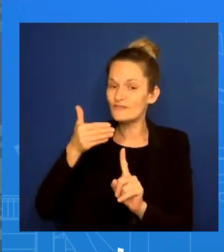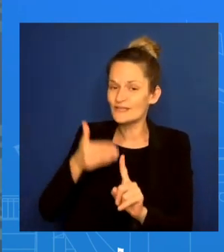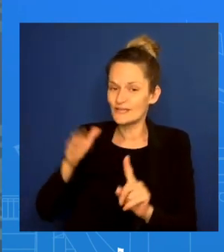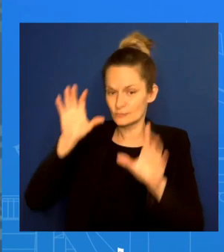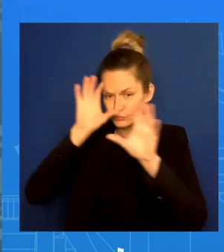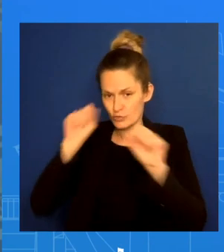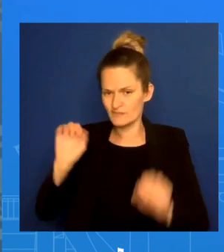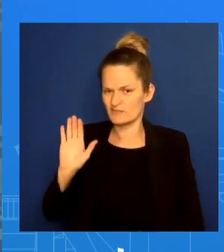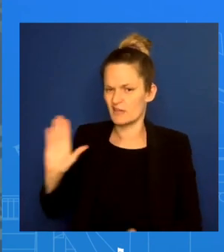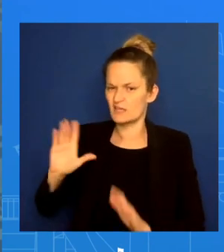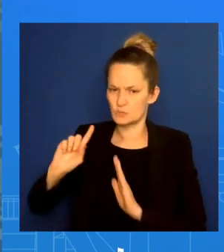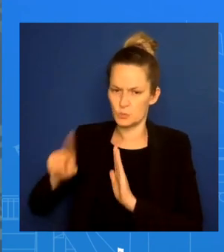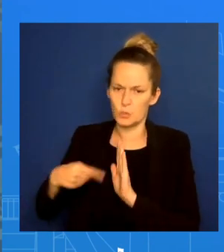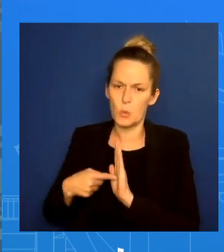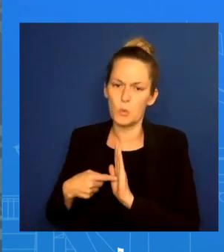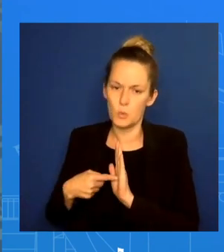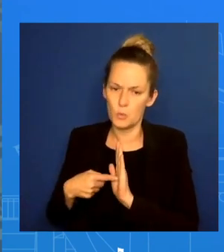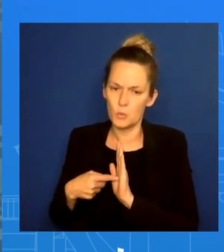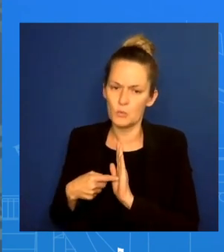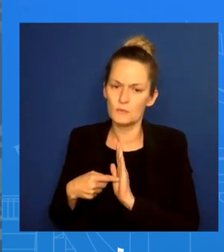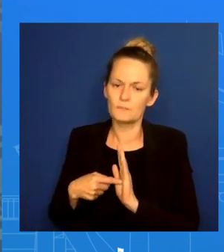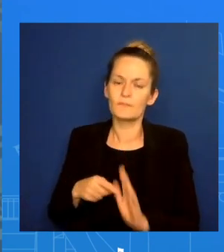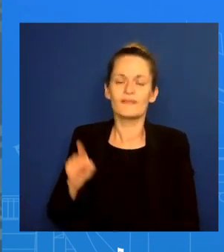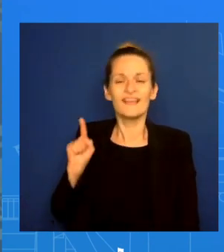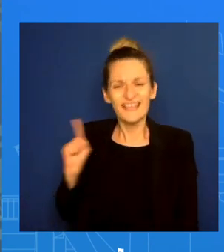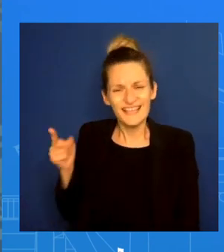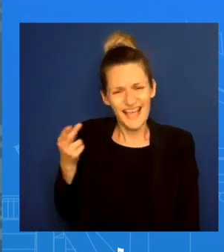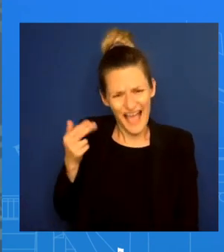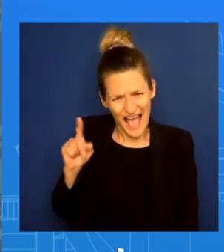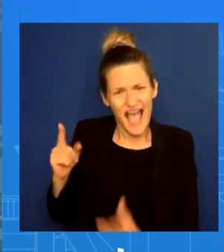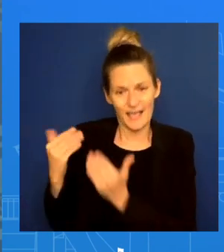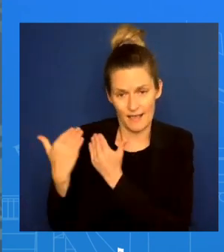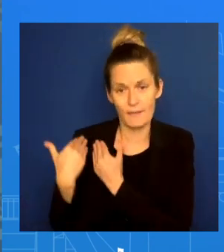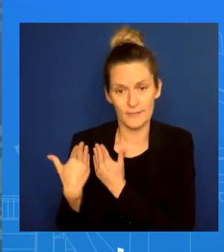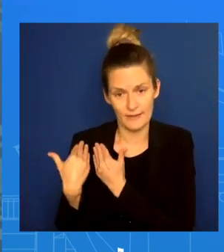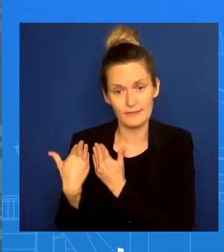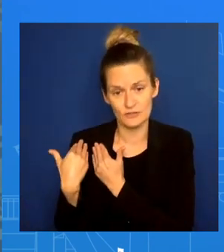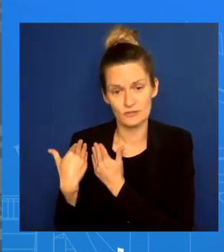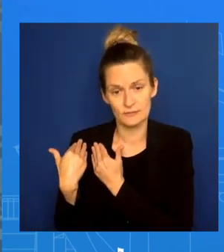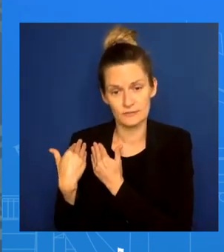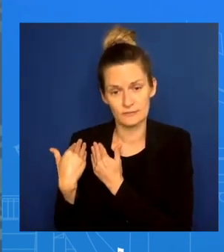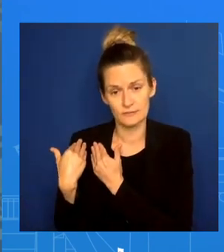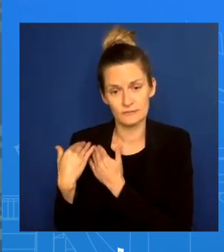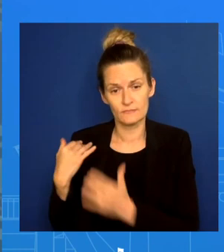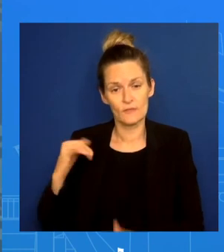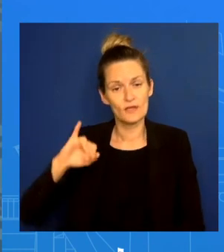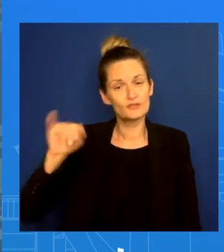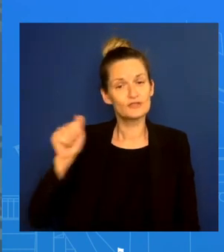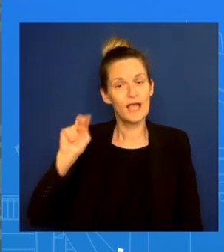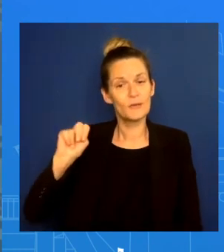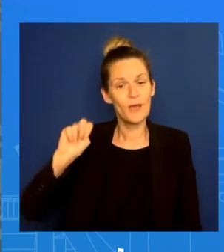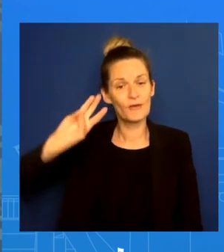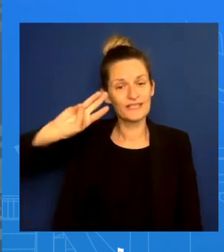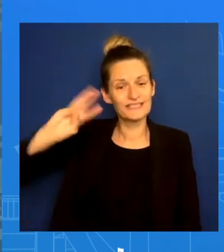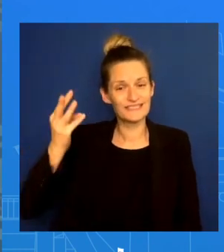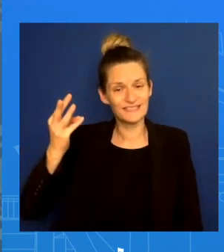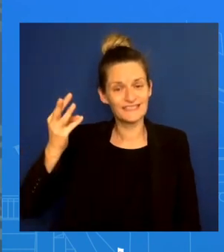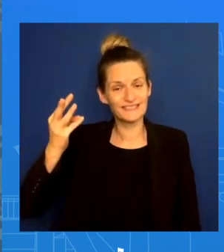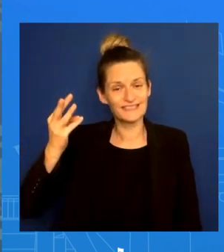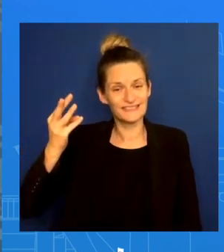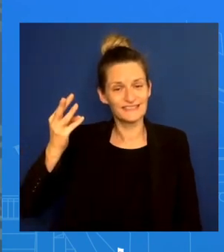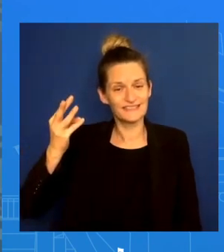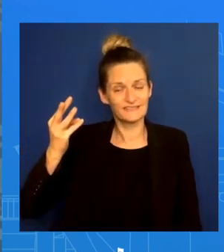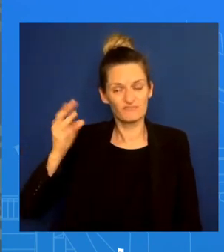on January 6th. And I spoke to this yesterday as well. The president wanted to use that moment